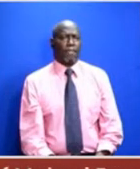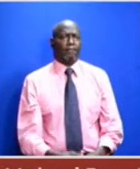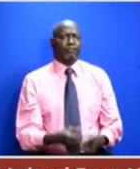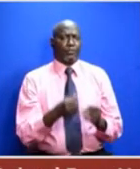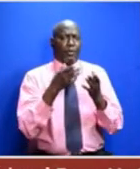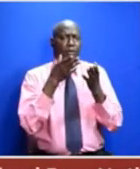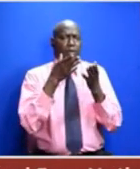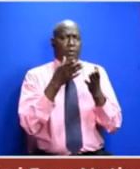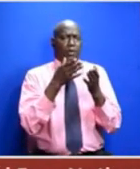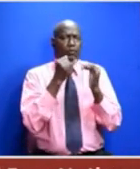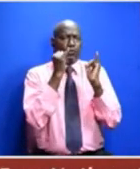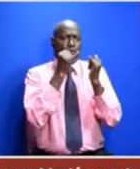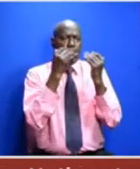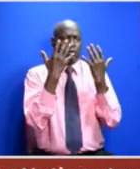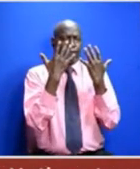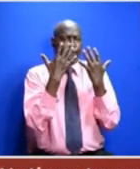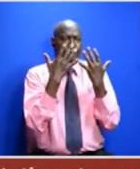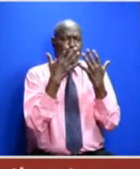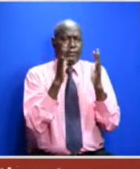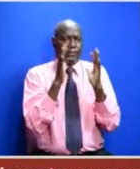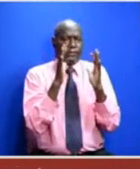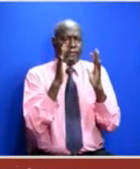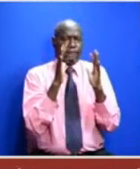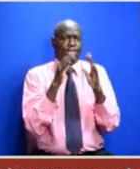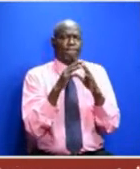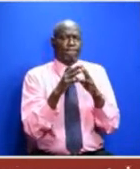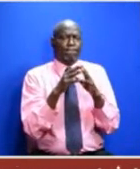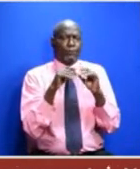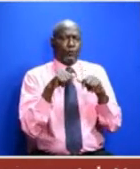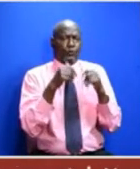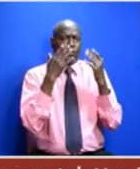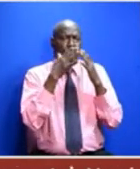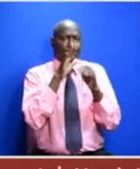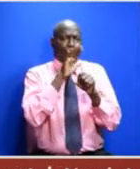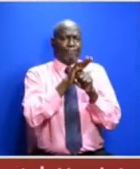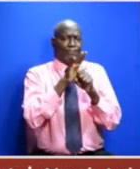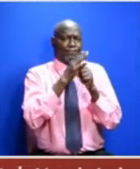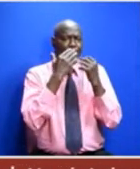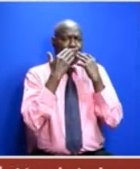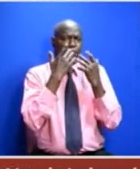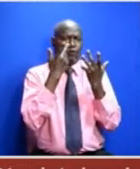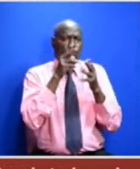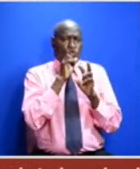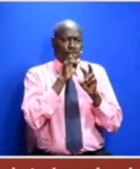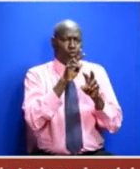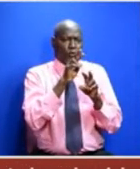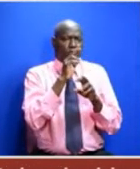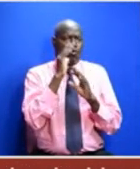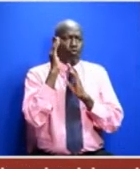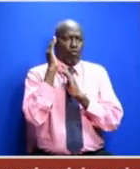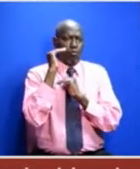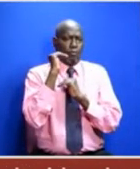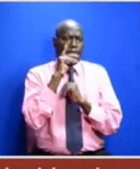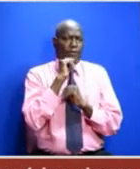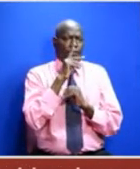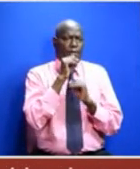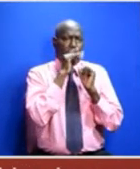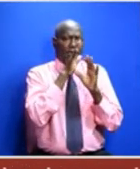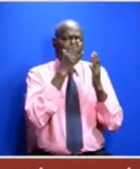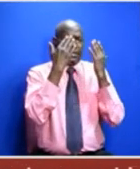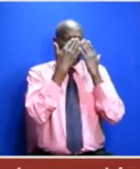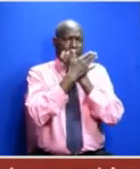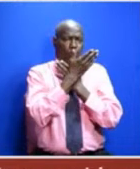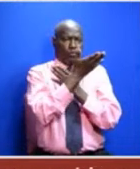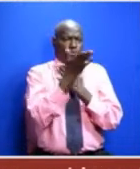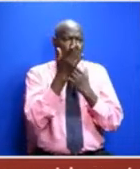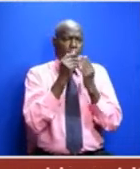And with that, we come to the tail end of our news bulletin tonight. Many thanks to you for tuning in to Hope TV. A very blessed